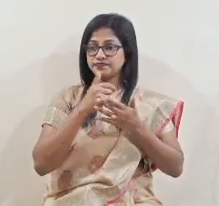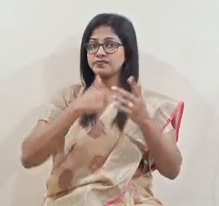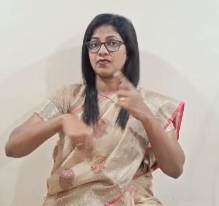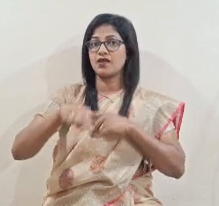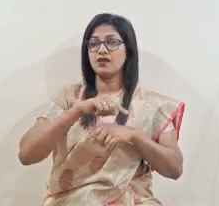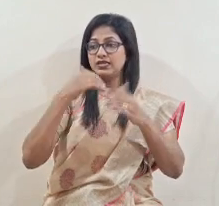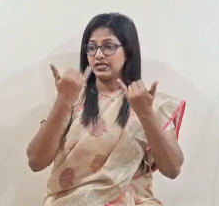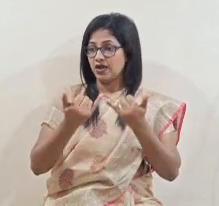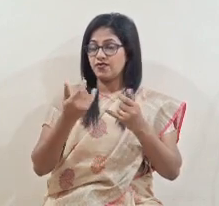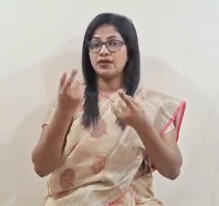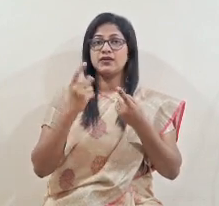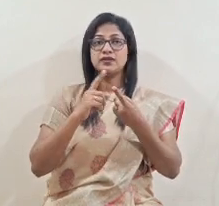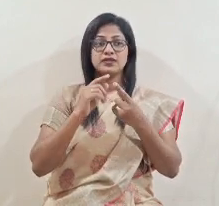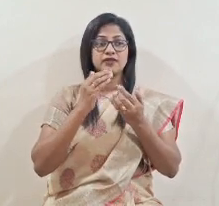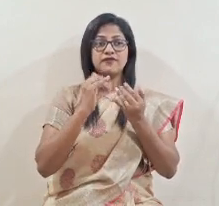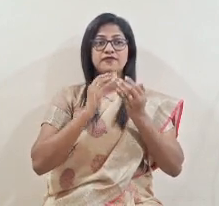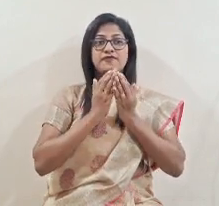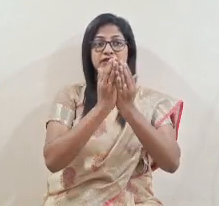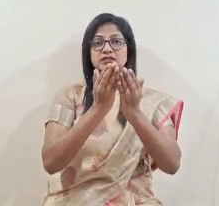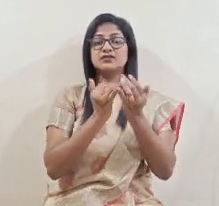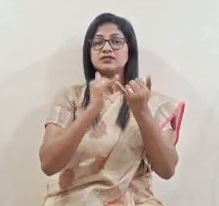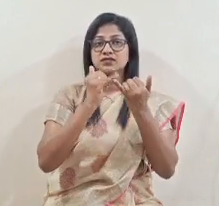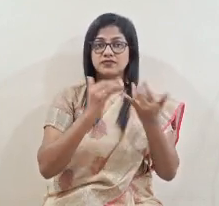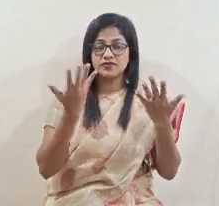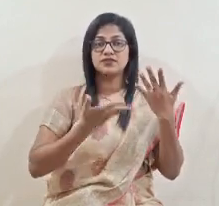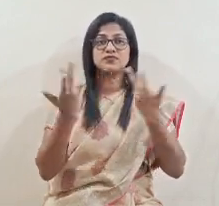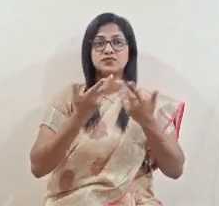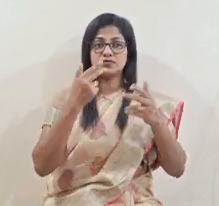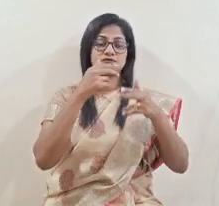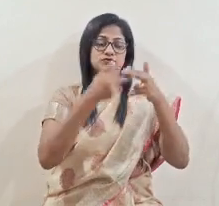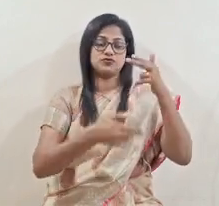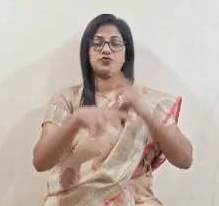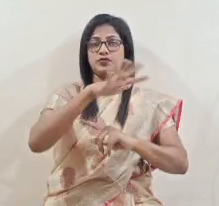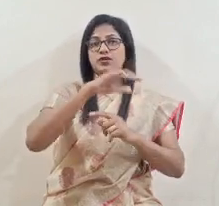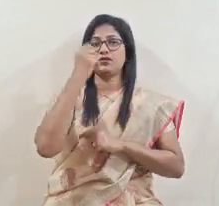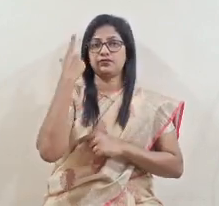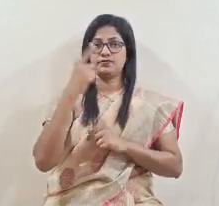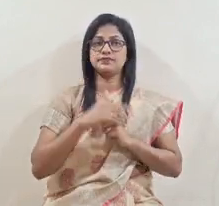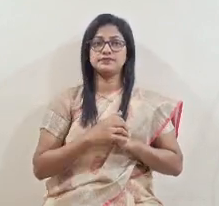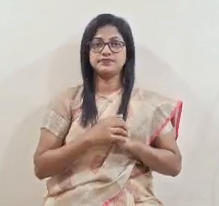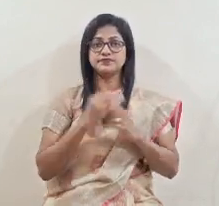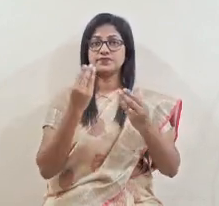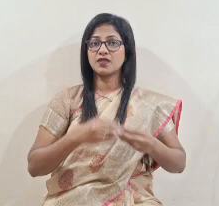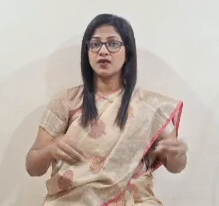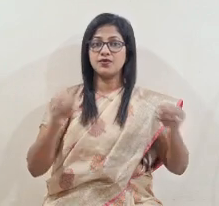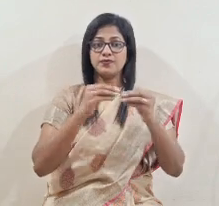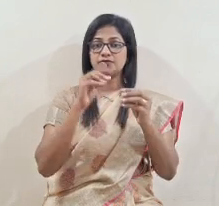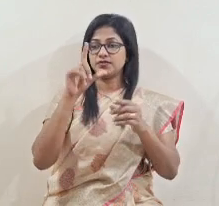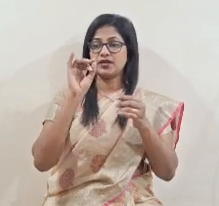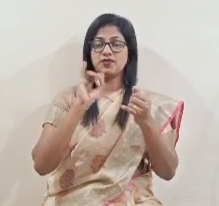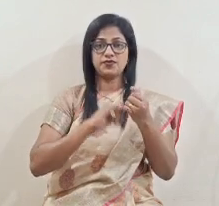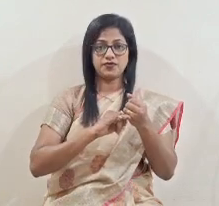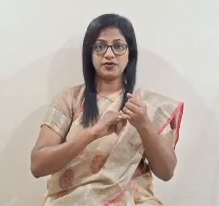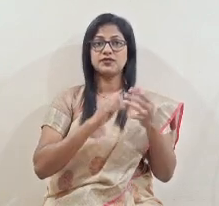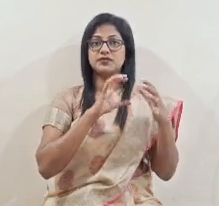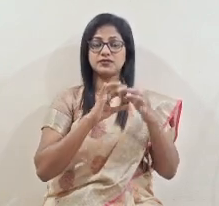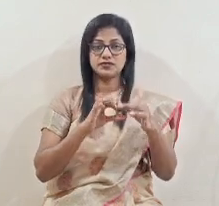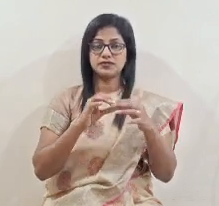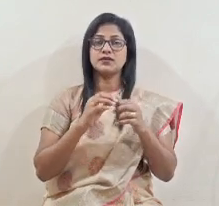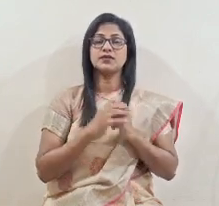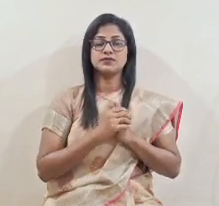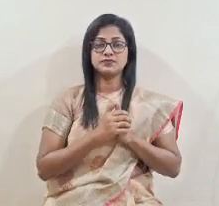help us understand the current scenario of the ferry services. Further to assess the LOS of the